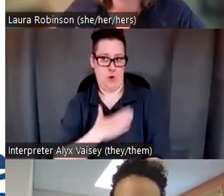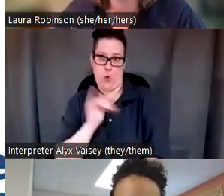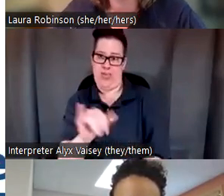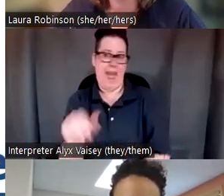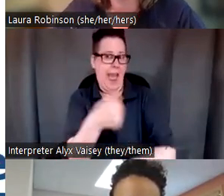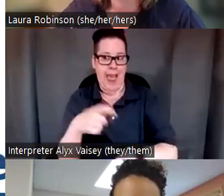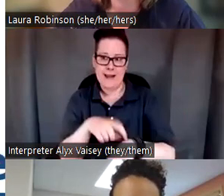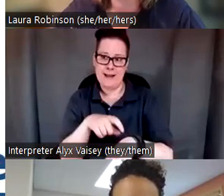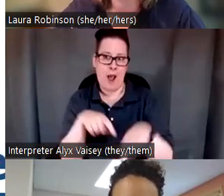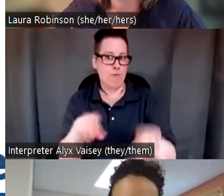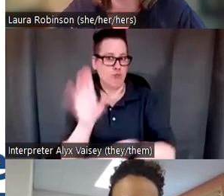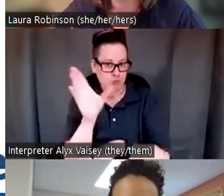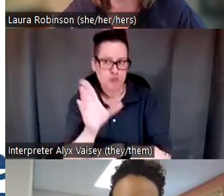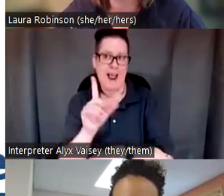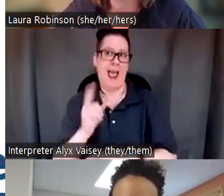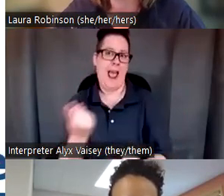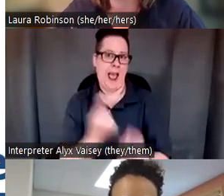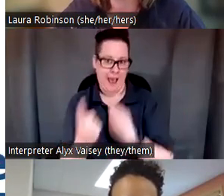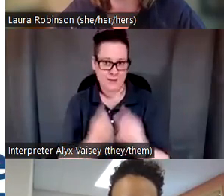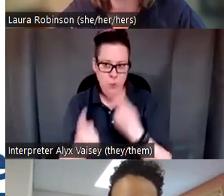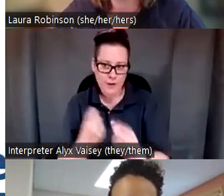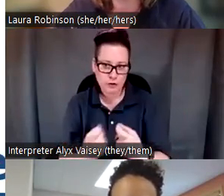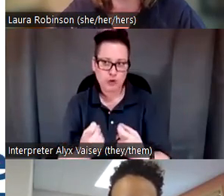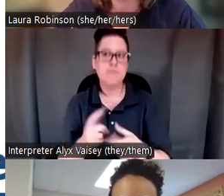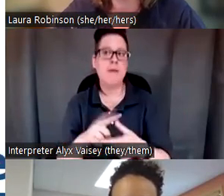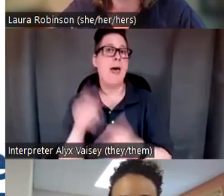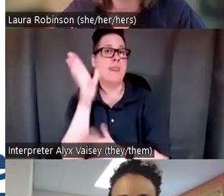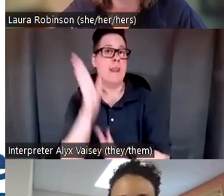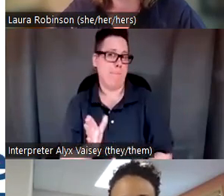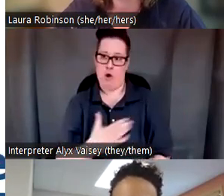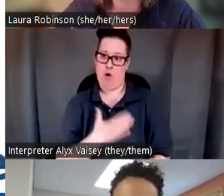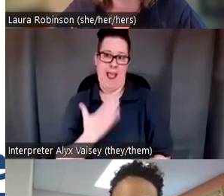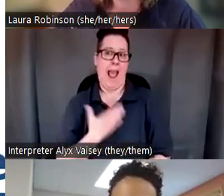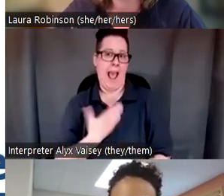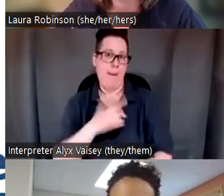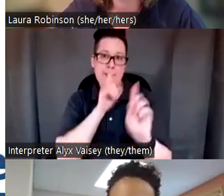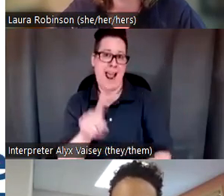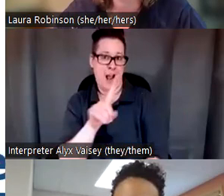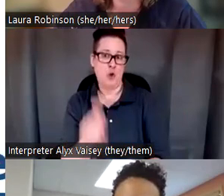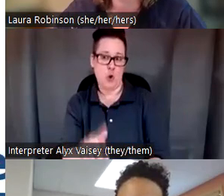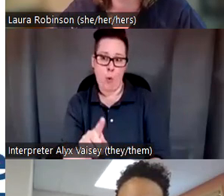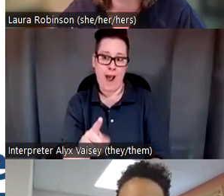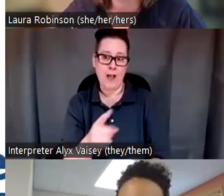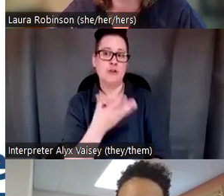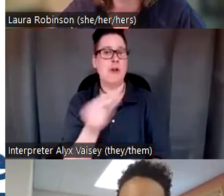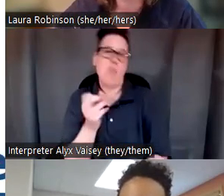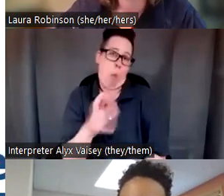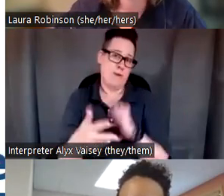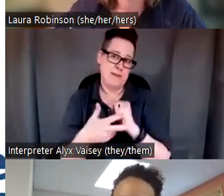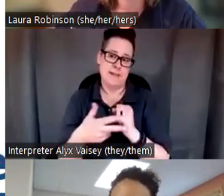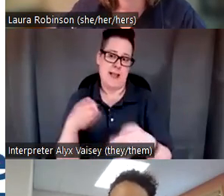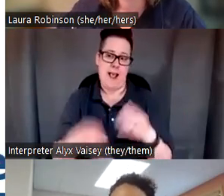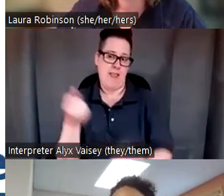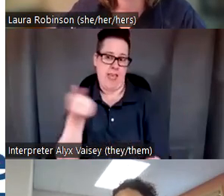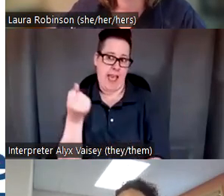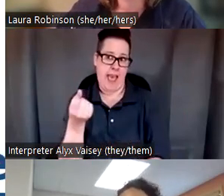time during the presentation to ask a question, and our speaker today will be happy to take that question at that time, or we can save them for the end. And